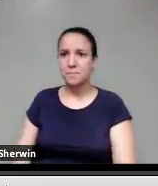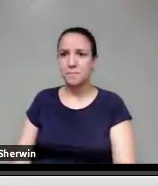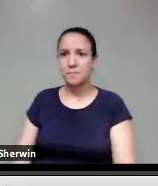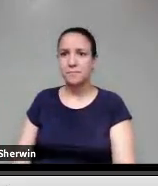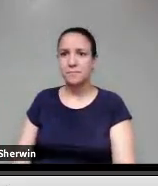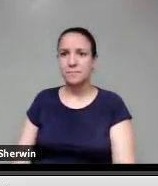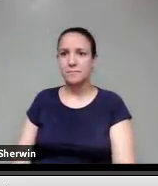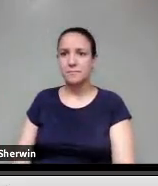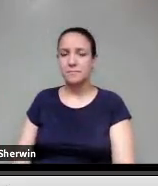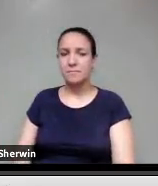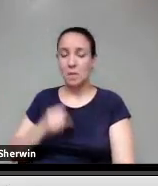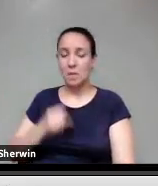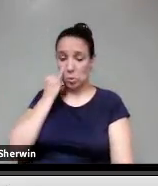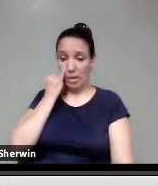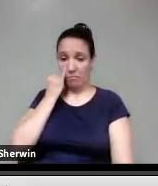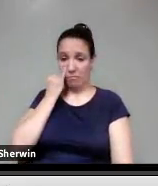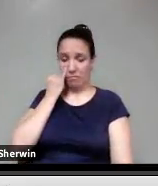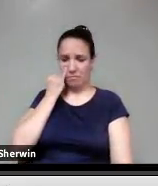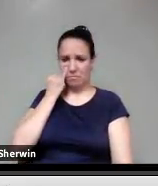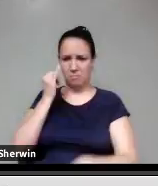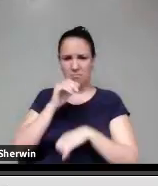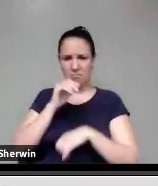needs to be open-ended?